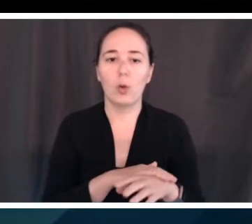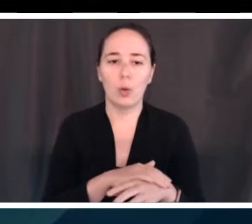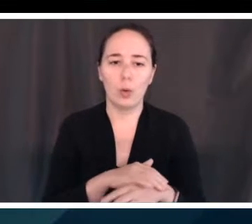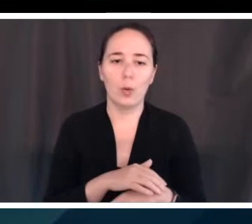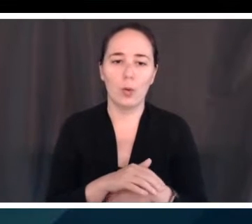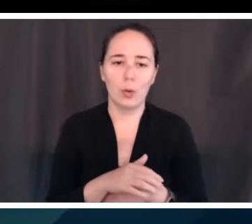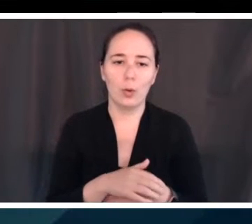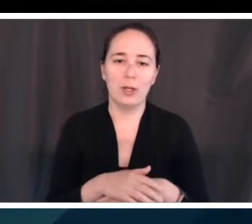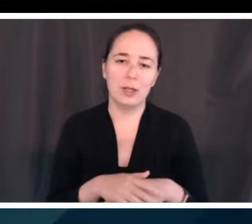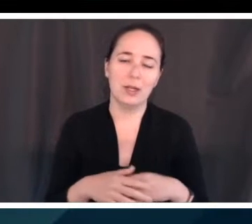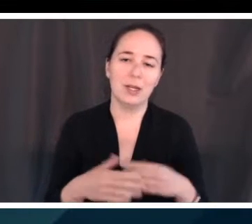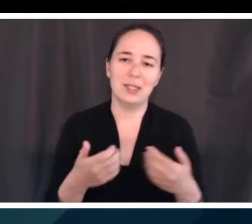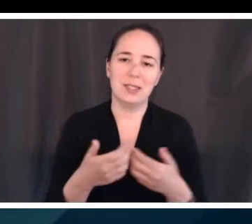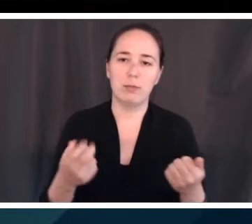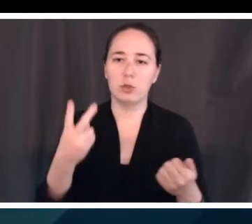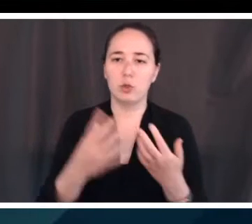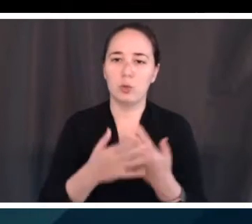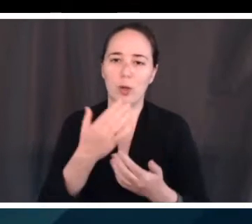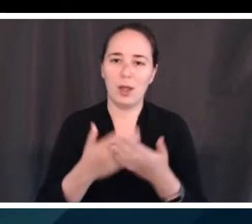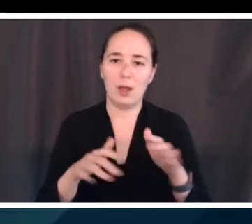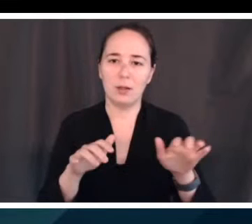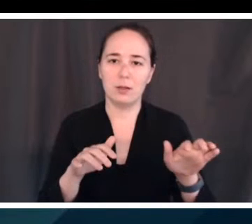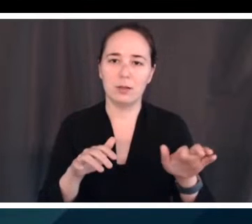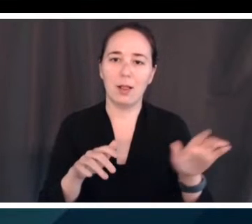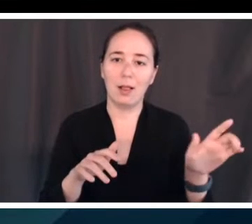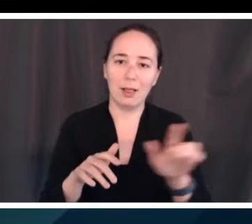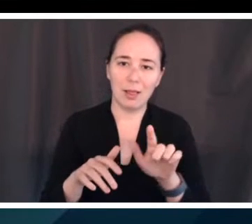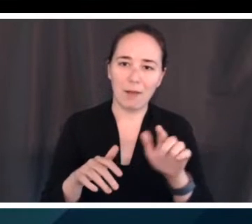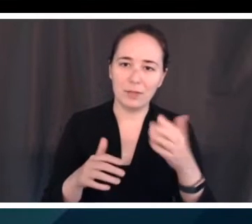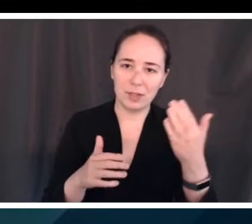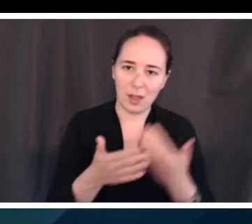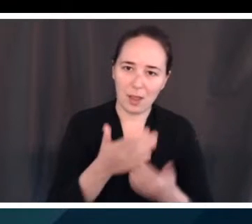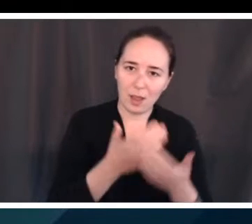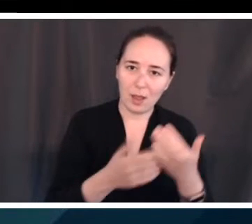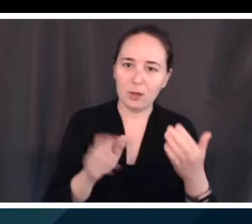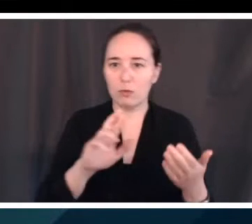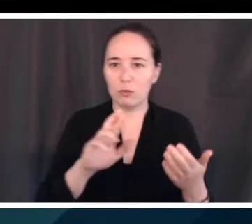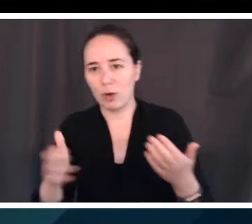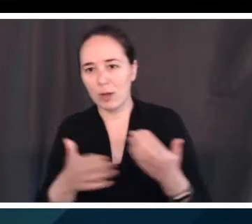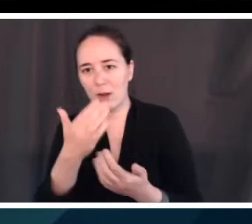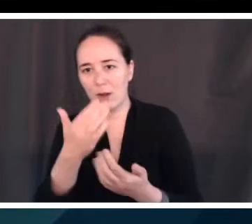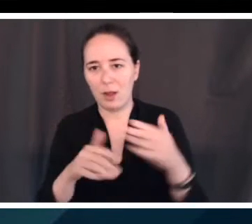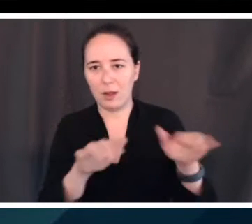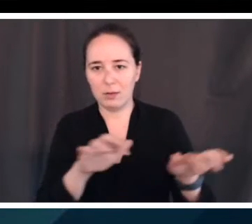different hands. So you learn the left hand part and then you learn the right hand part and try to put them together.